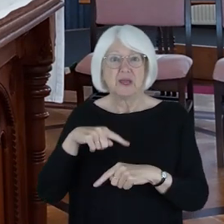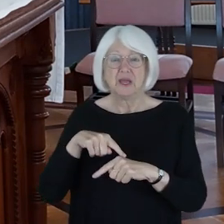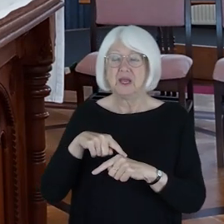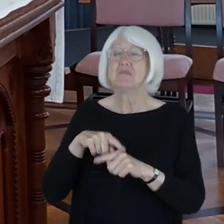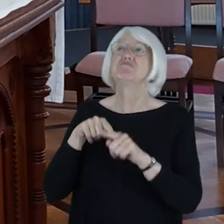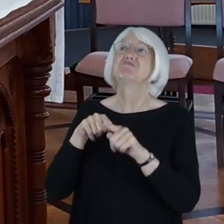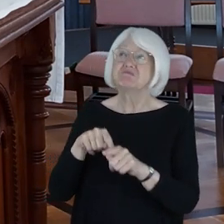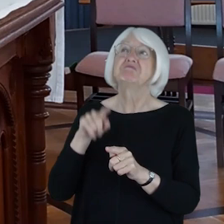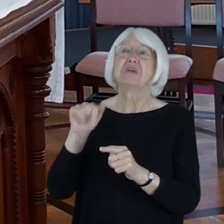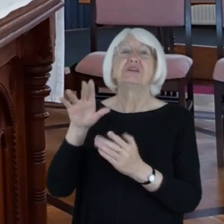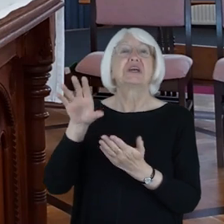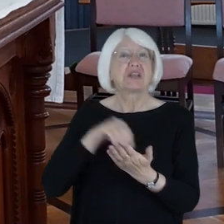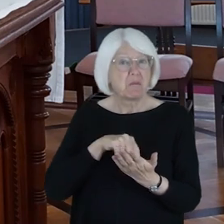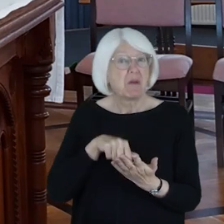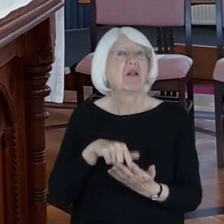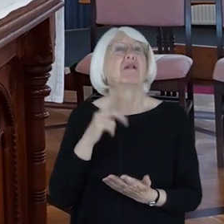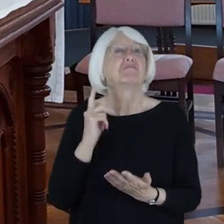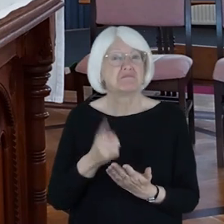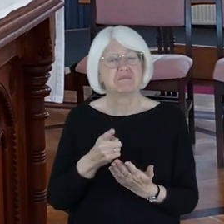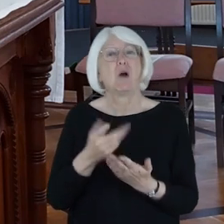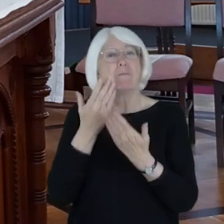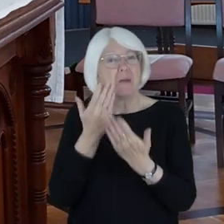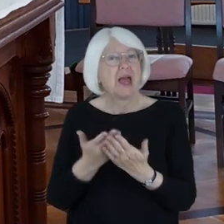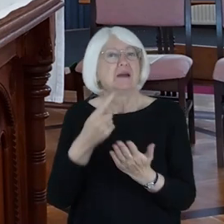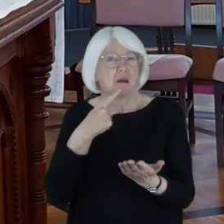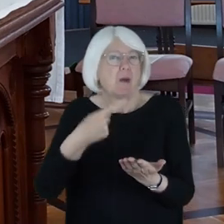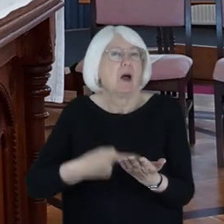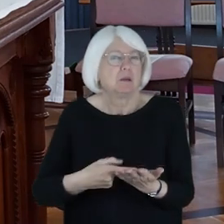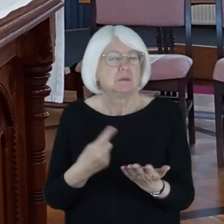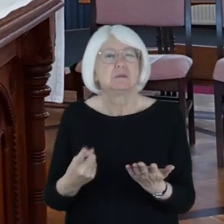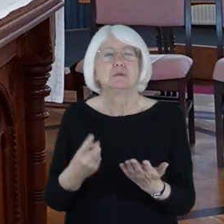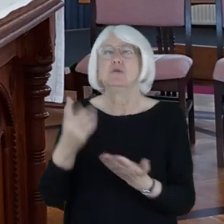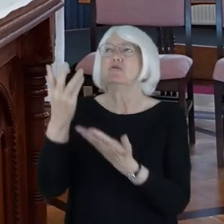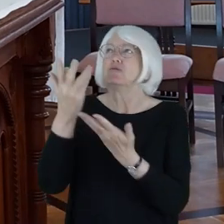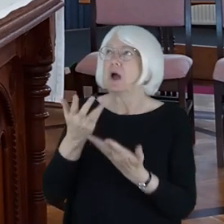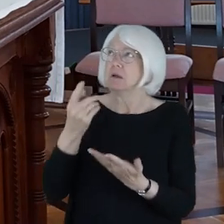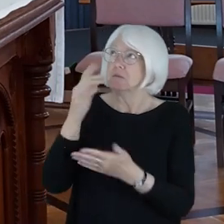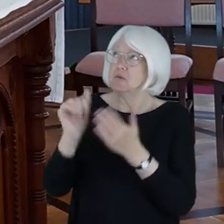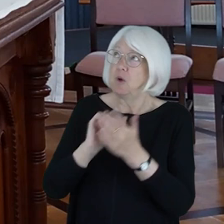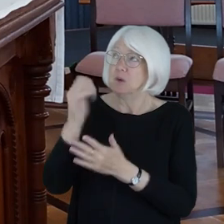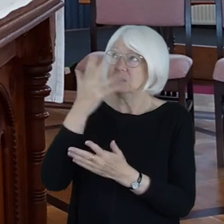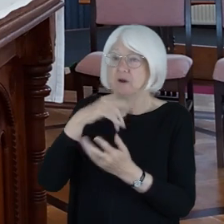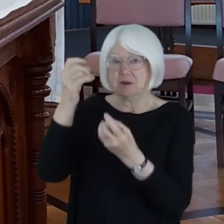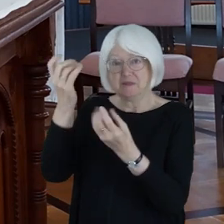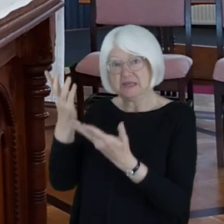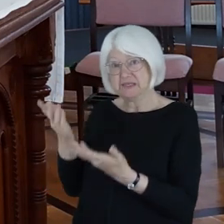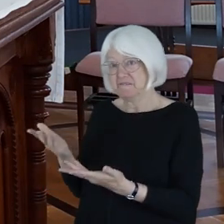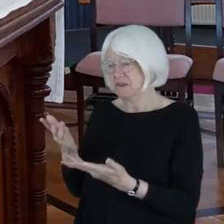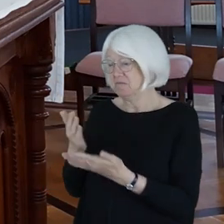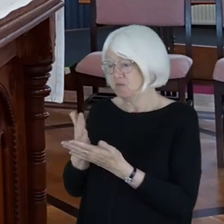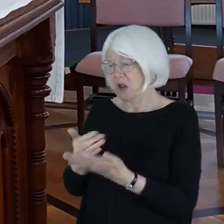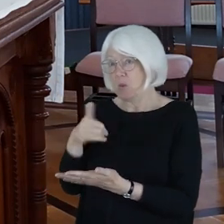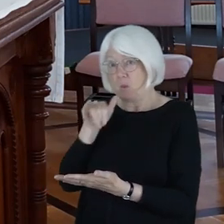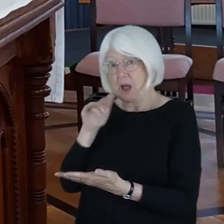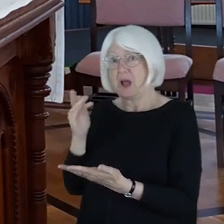his command, grant that by the power of your Holy Spirit, these gifts of bread and wine may be to us